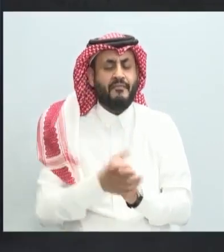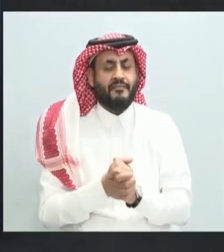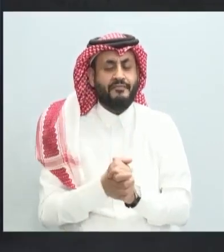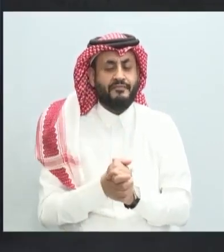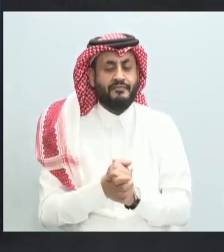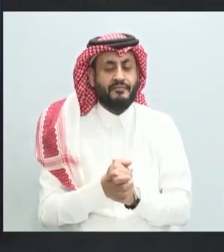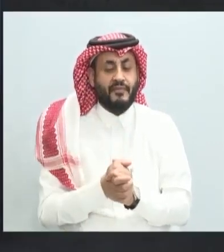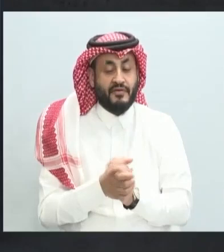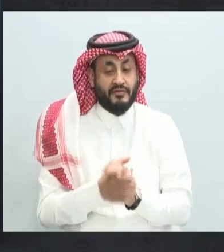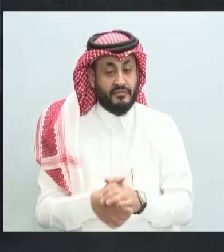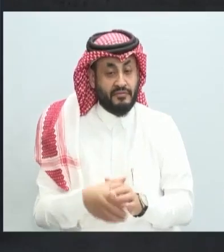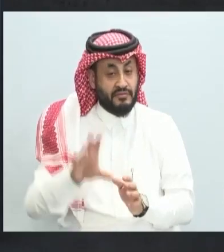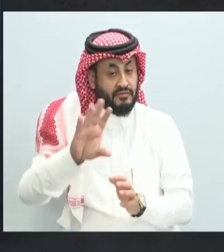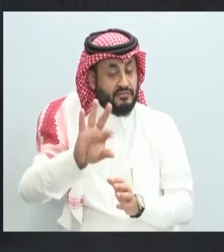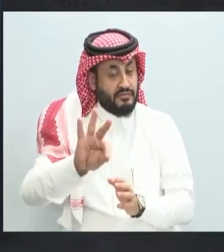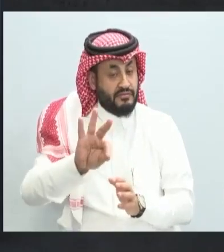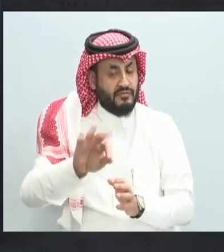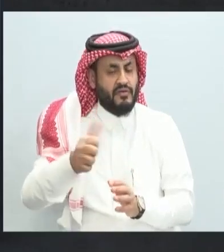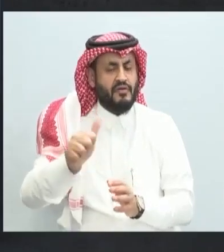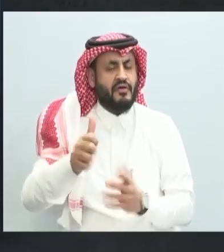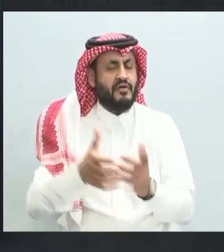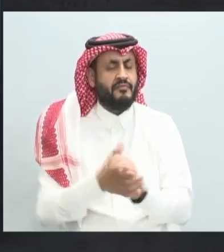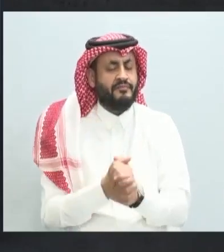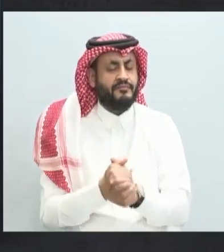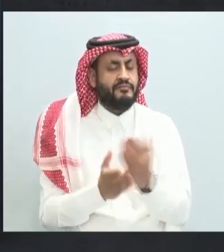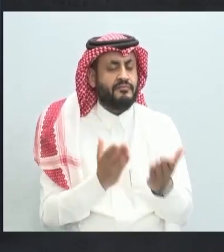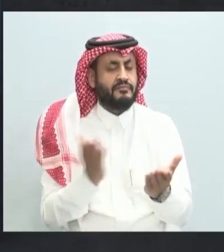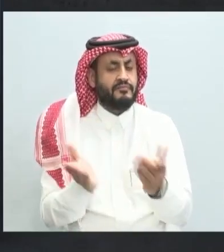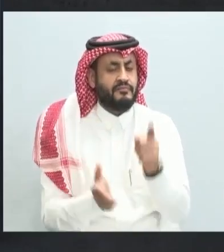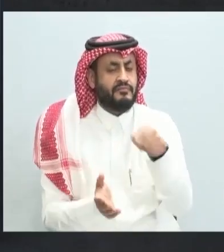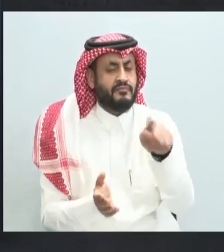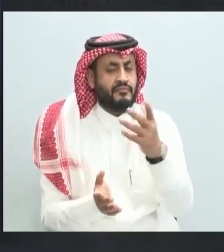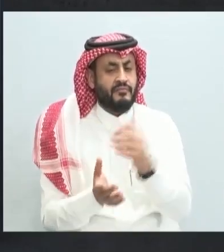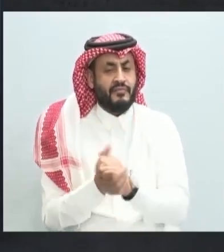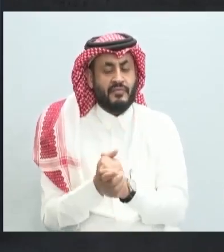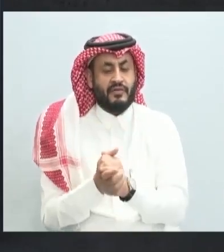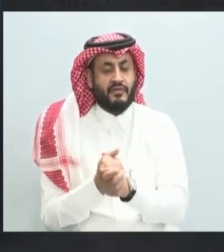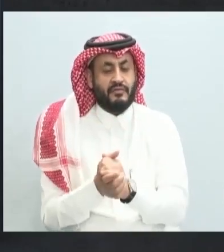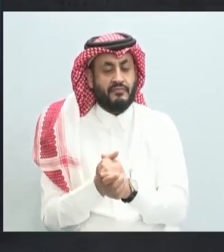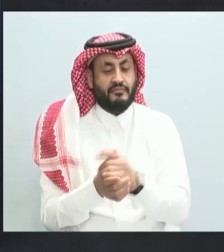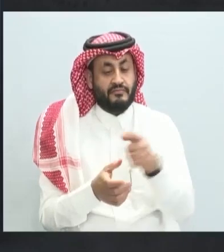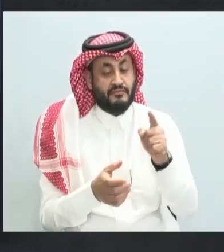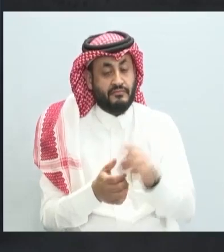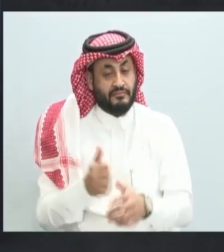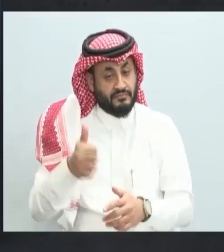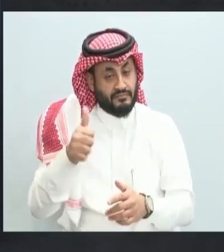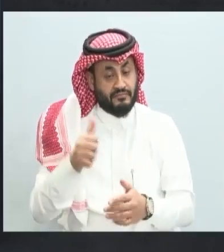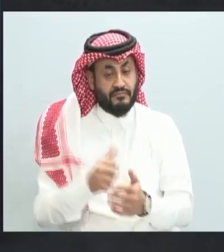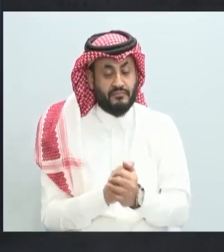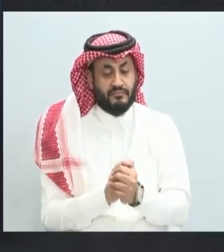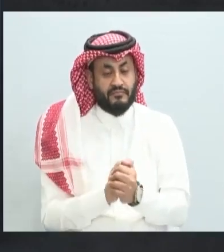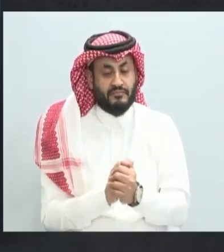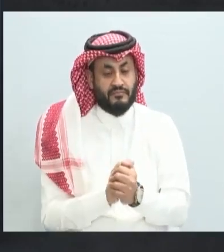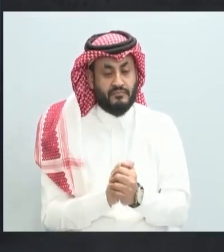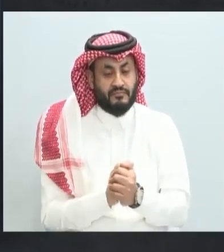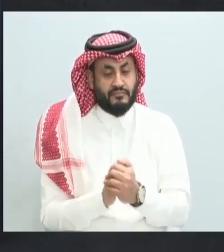you listen that he is 10 or he is 9? Of course, we did listen that